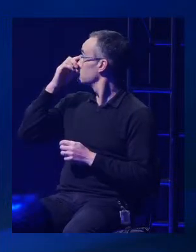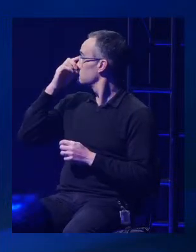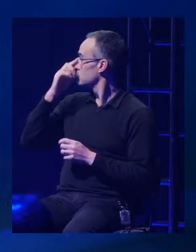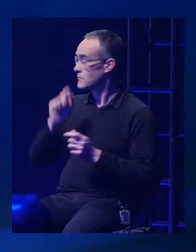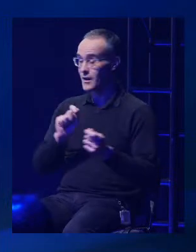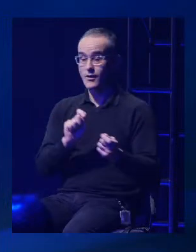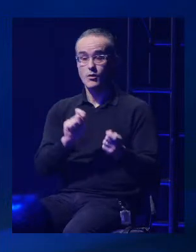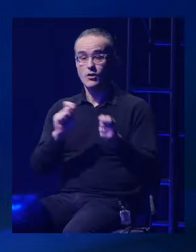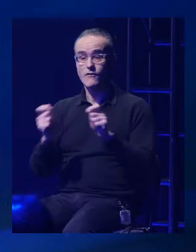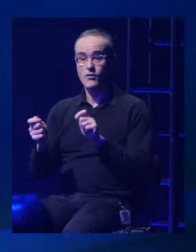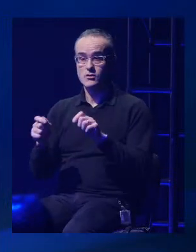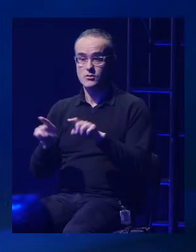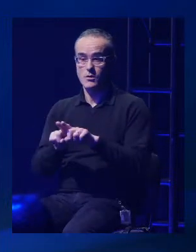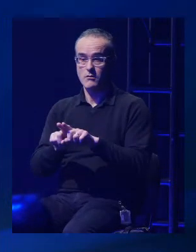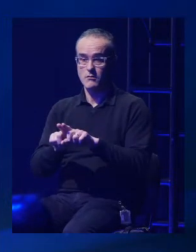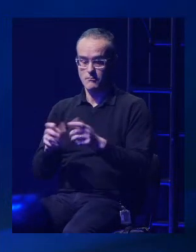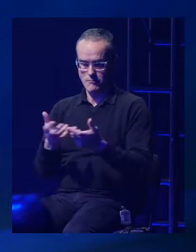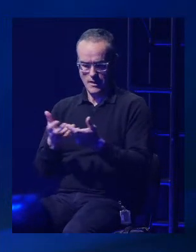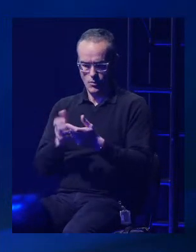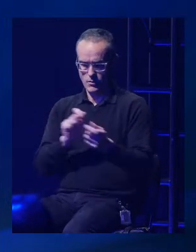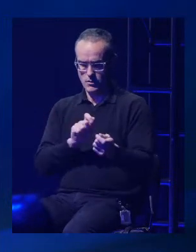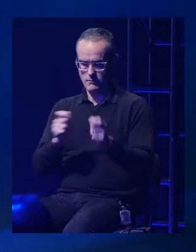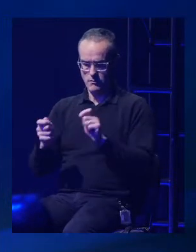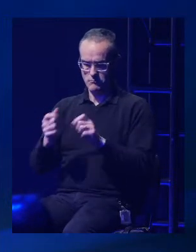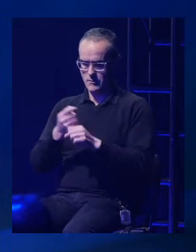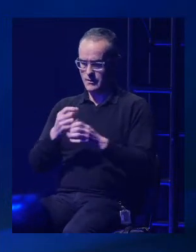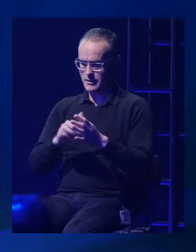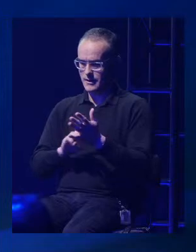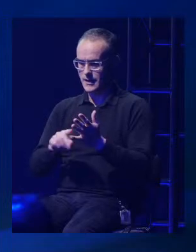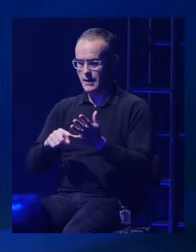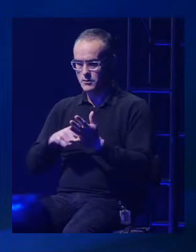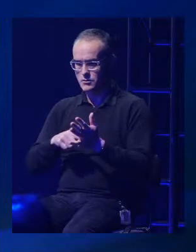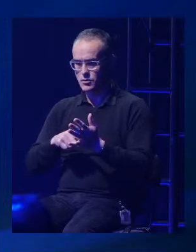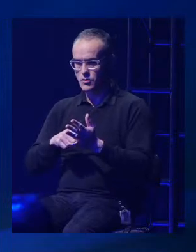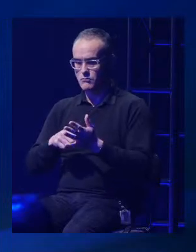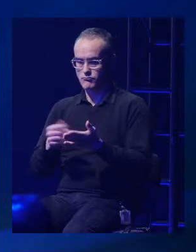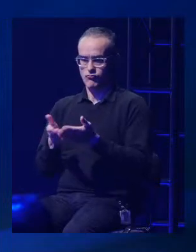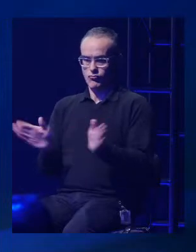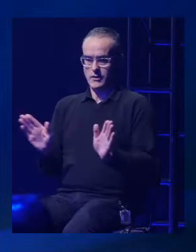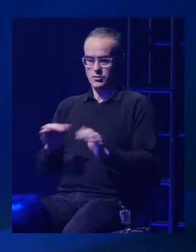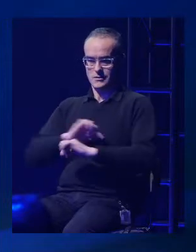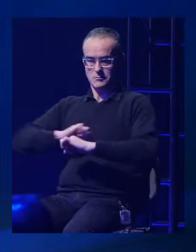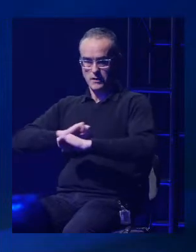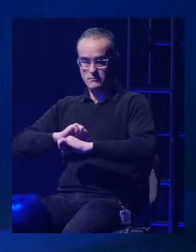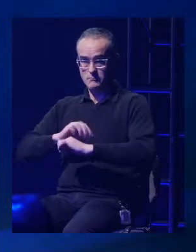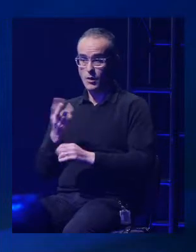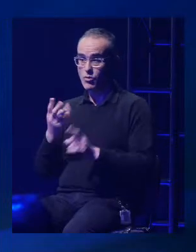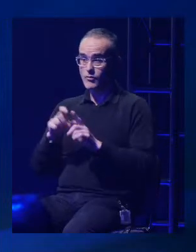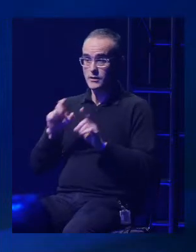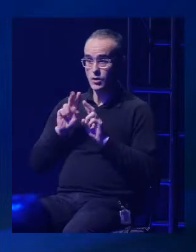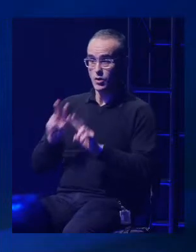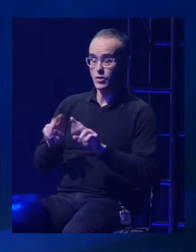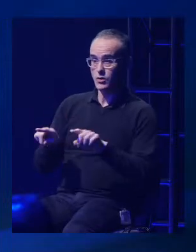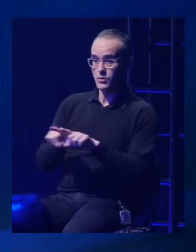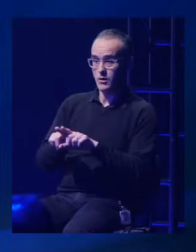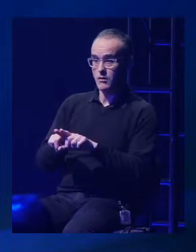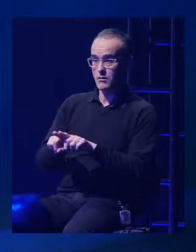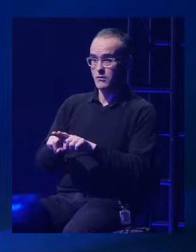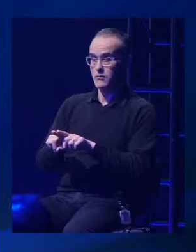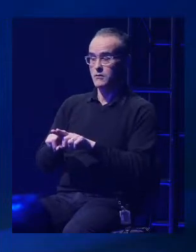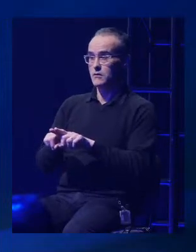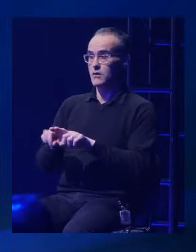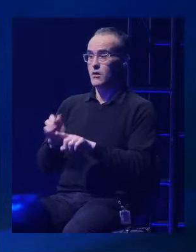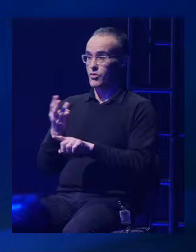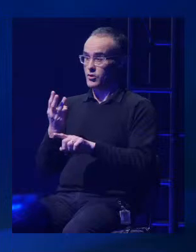Conversion. How do we convert between gamuts, ranges, and spaces? Firstly, we've got 3D LUT, so a 33-point tetrahedral